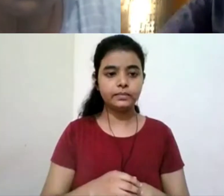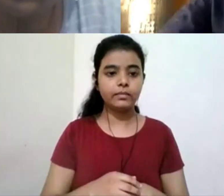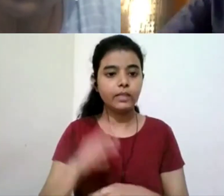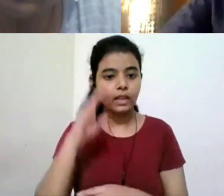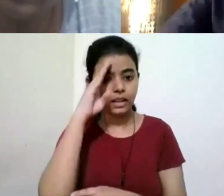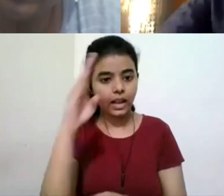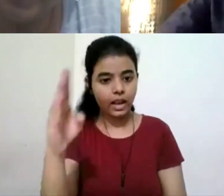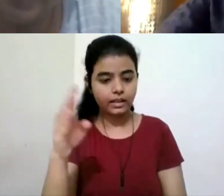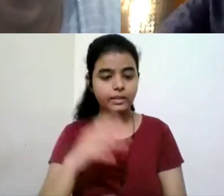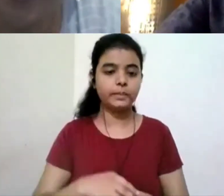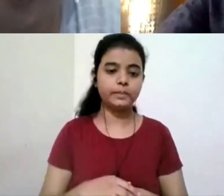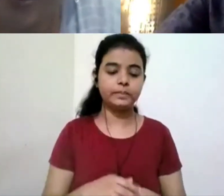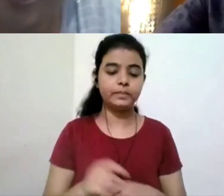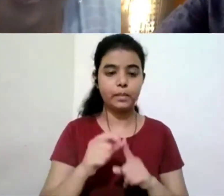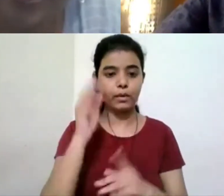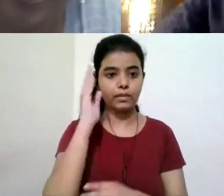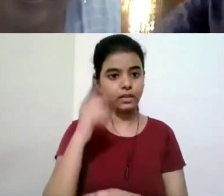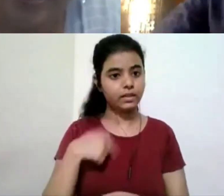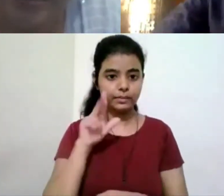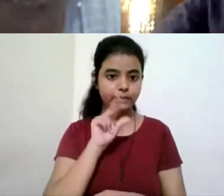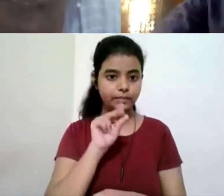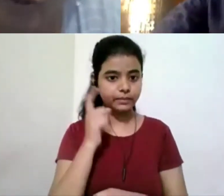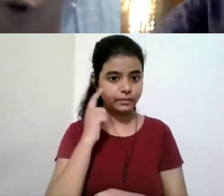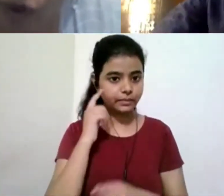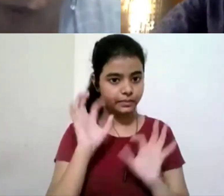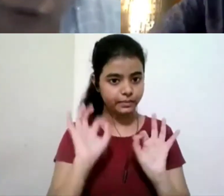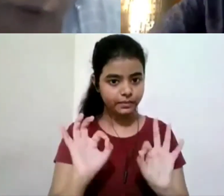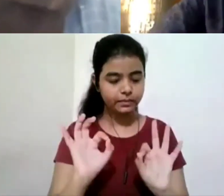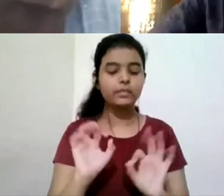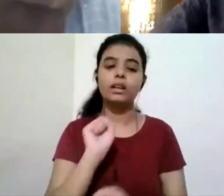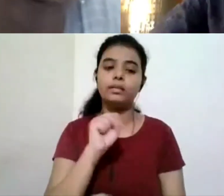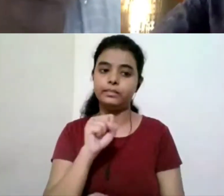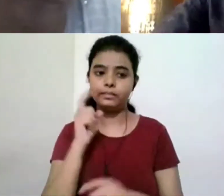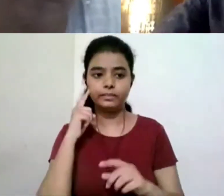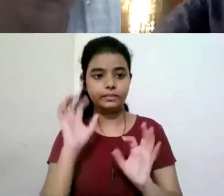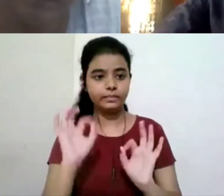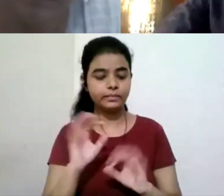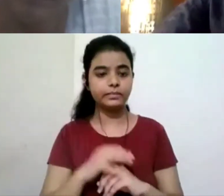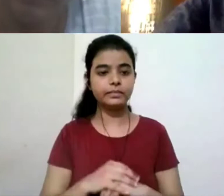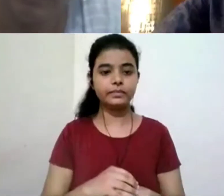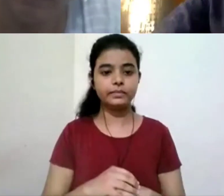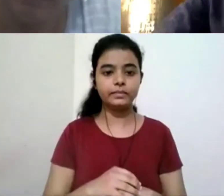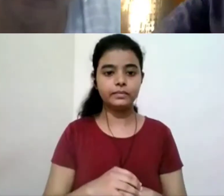Professor Dhanda. Am I audible? Yes, you are. Yes.